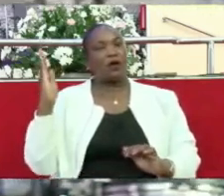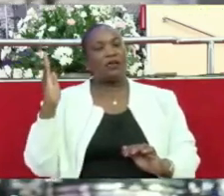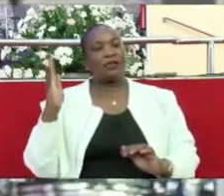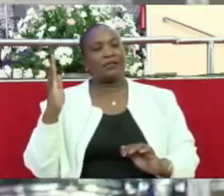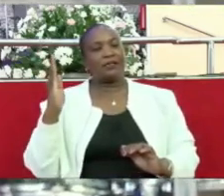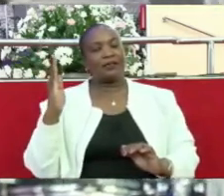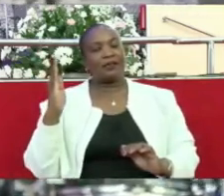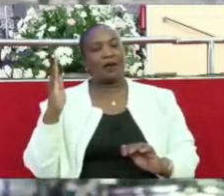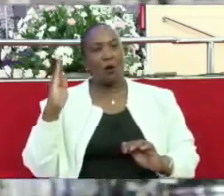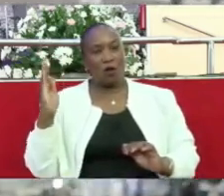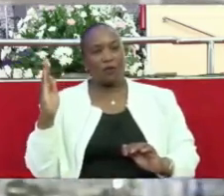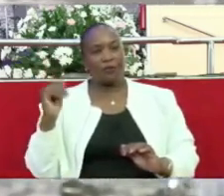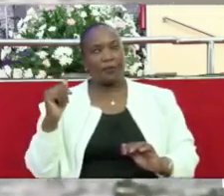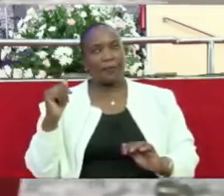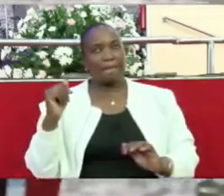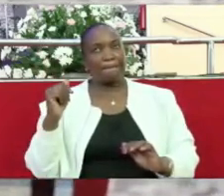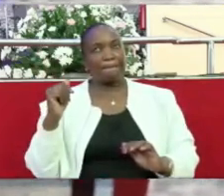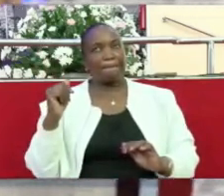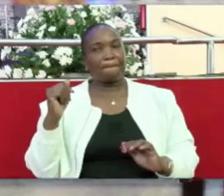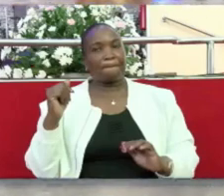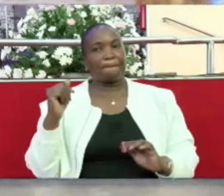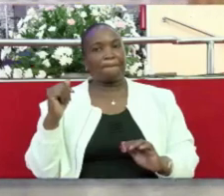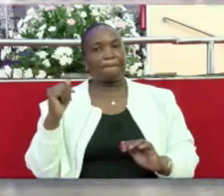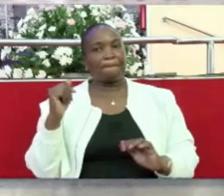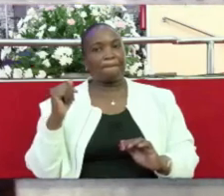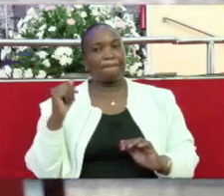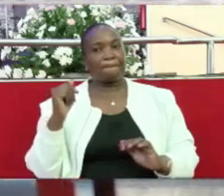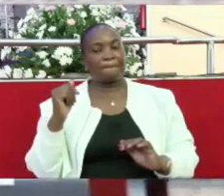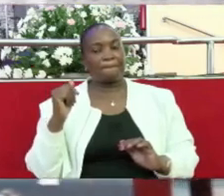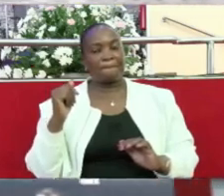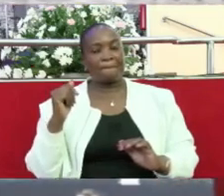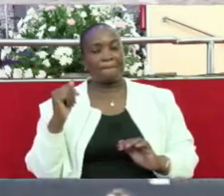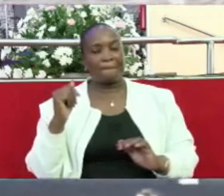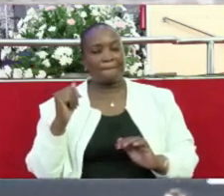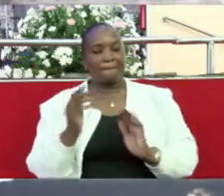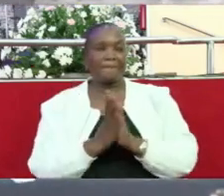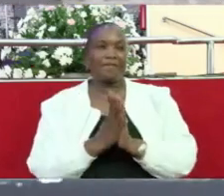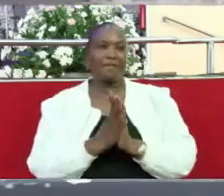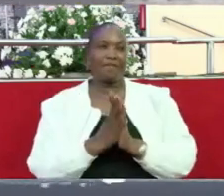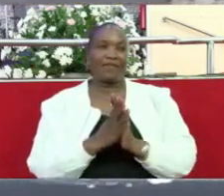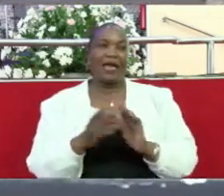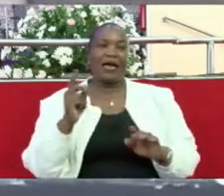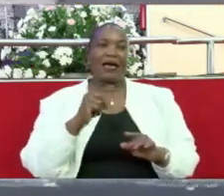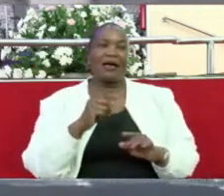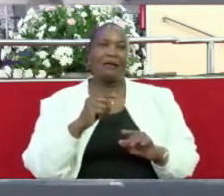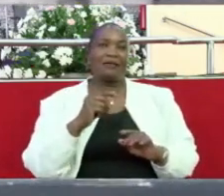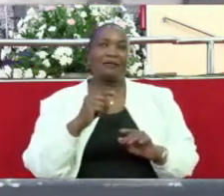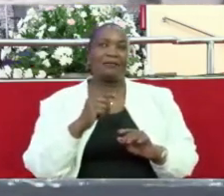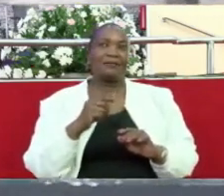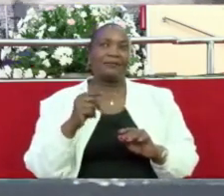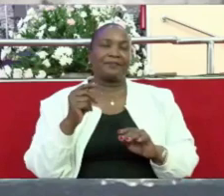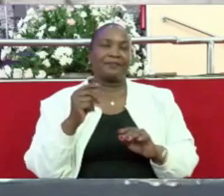to make ways for you. And so as we stand in this place this morning, I have come to tell you that the Lord is